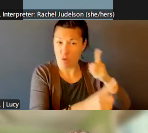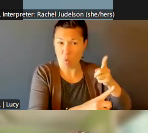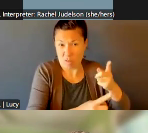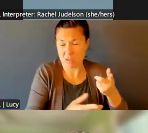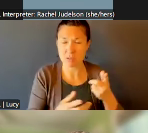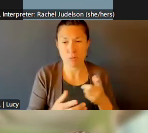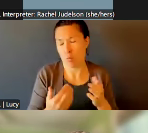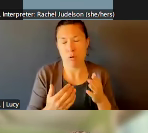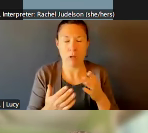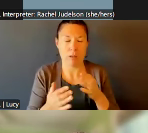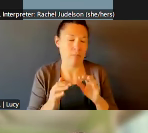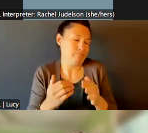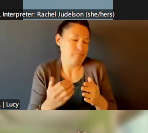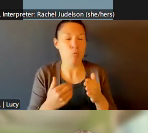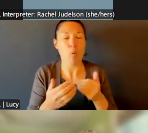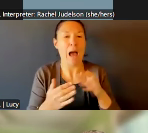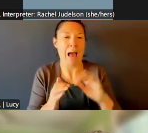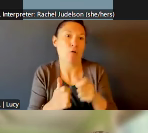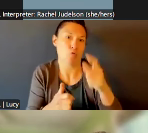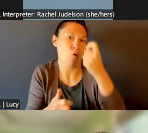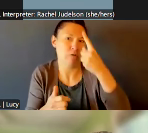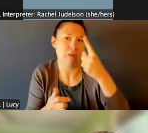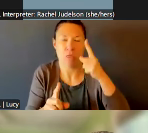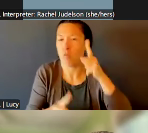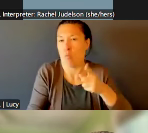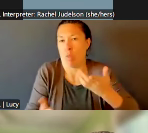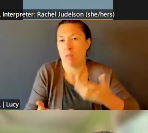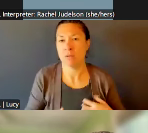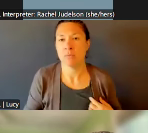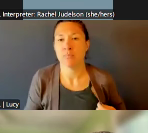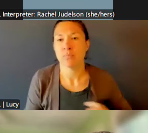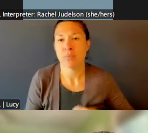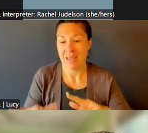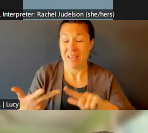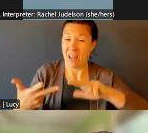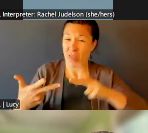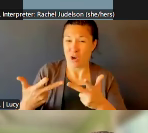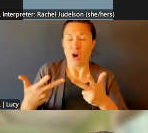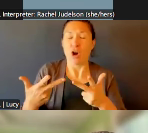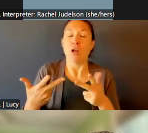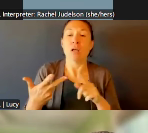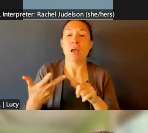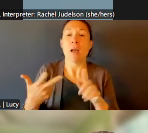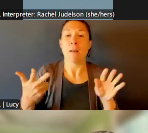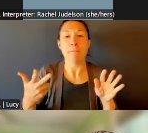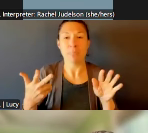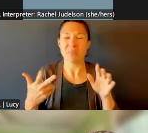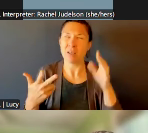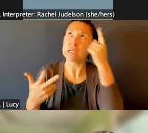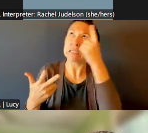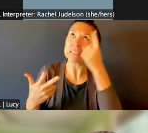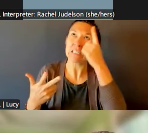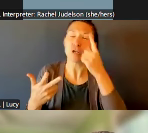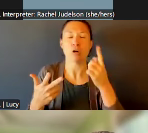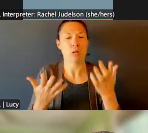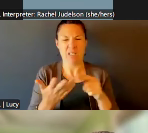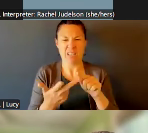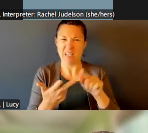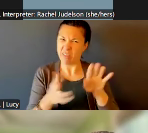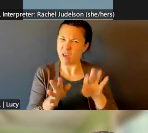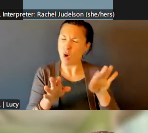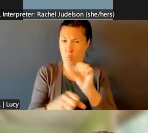And the final major factor that we look at is the significance of the work. Now, this is a little bit subjective